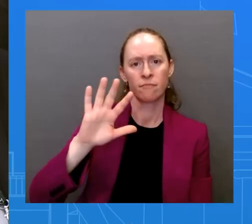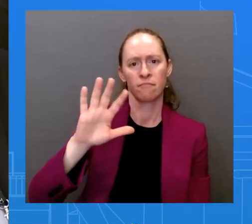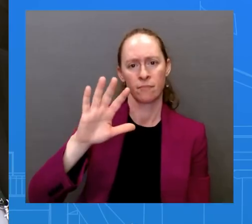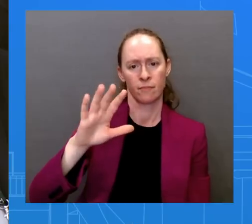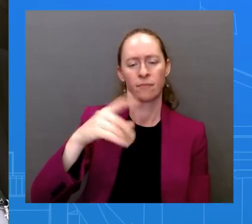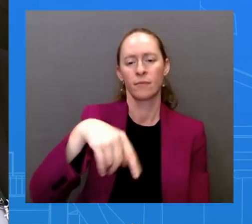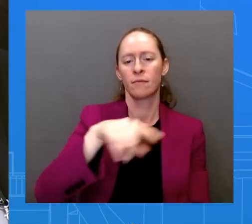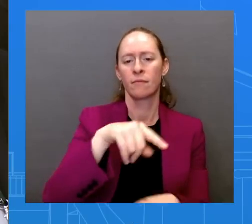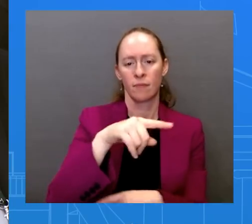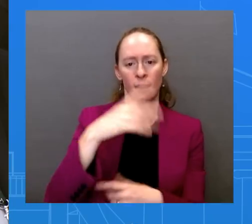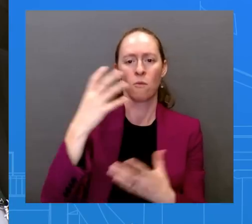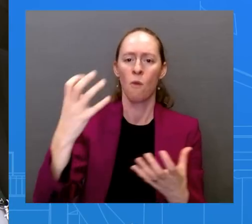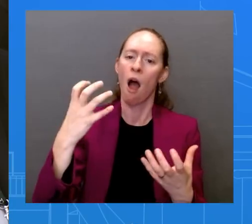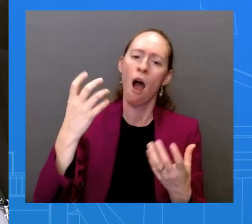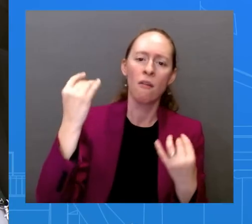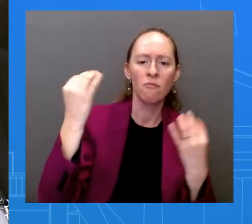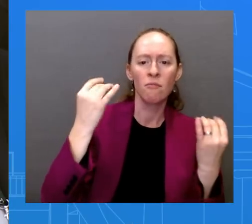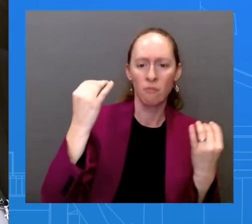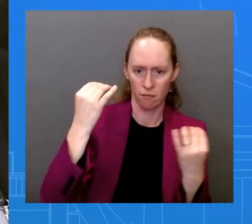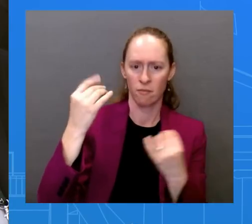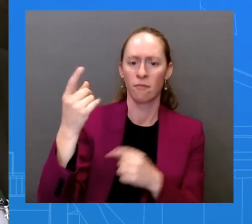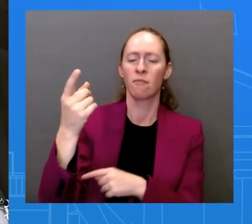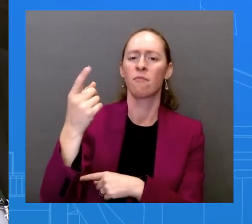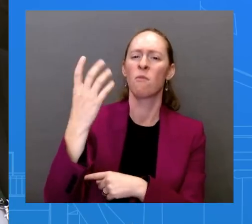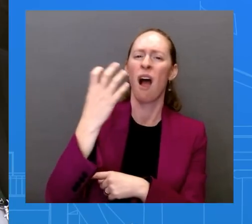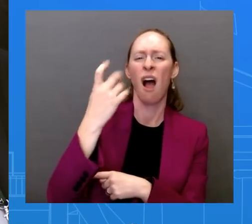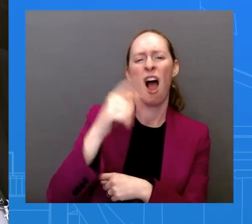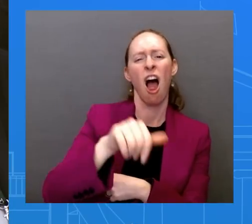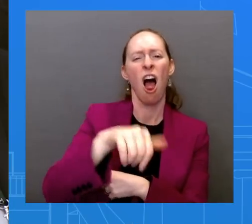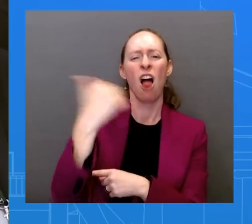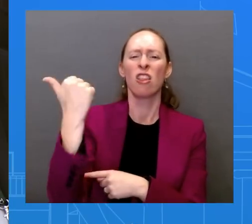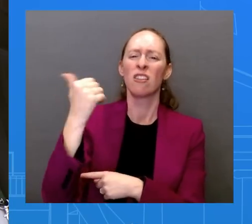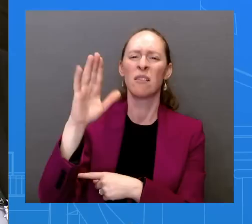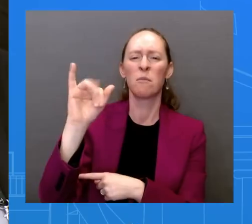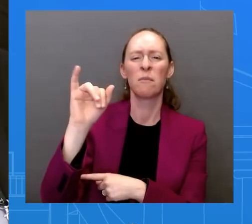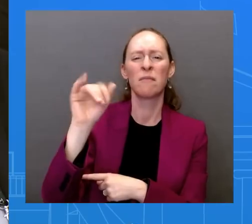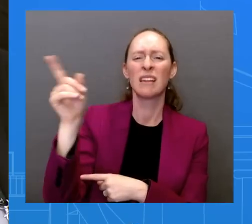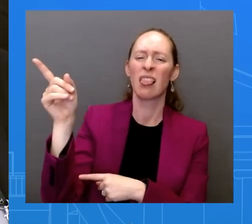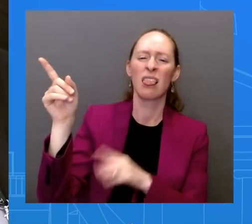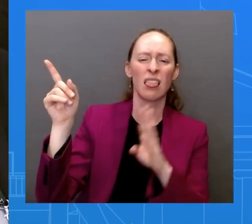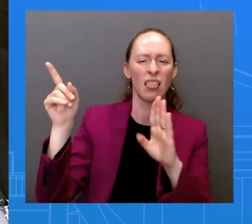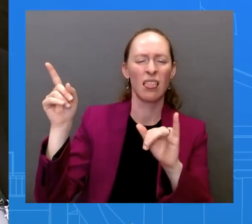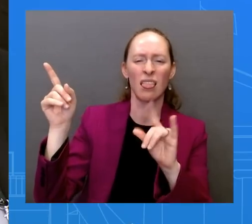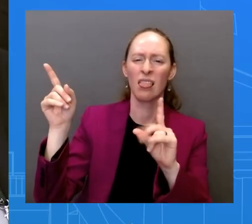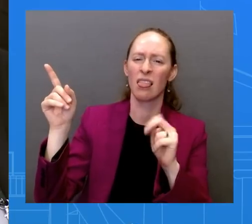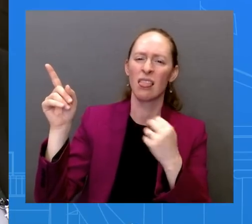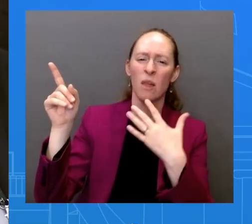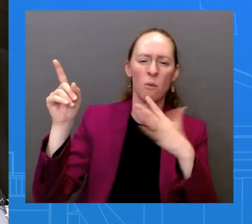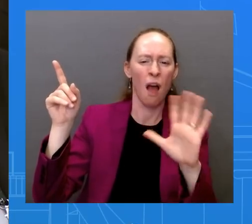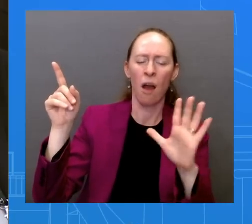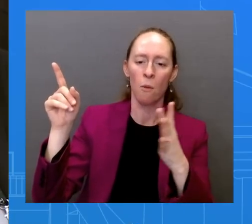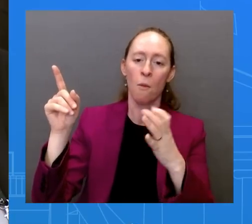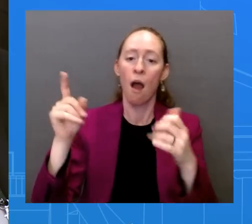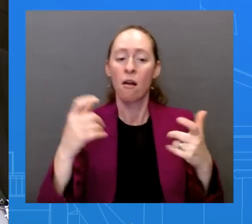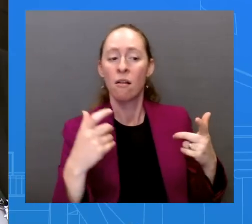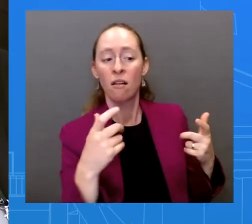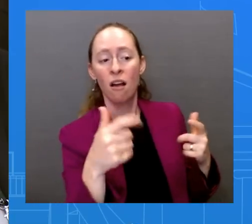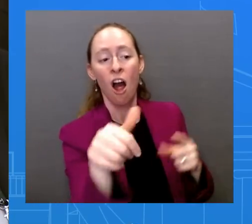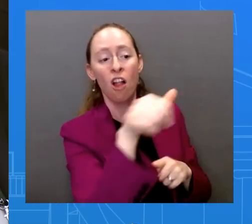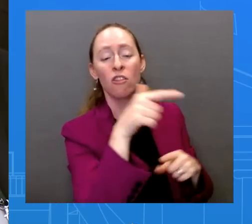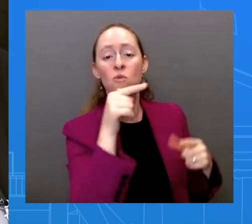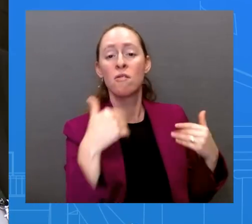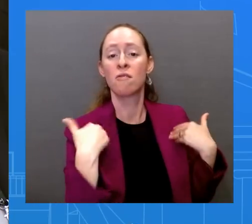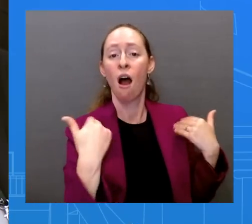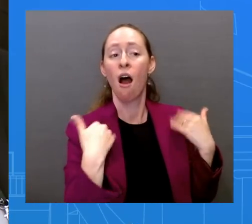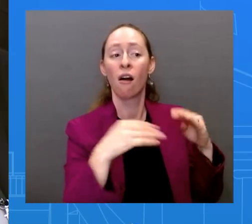Biden. And for people under 40, 75% want the party to pick someone different. Is the President concerned by this? How's